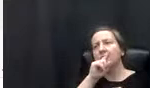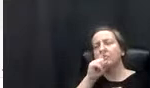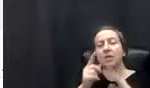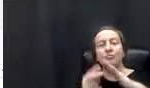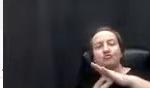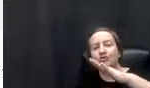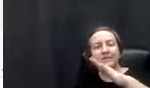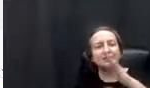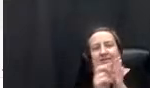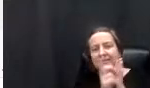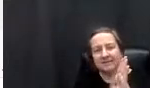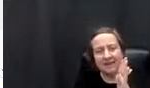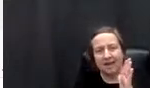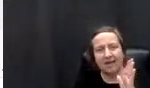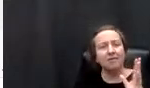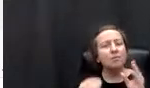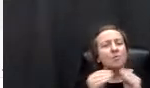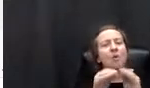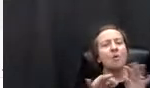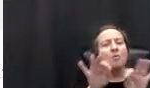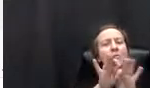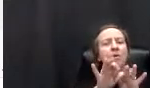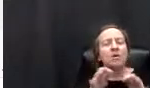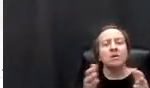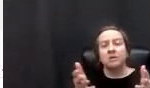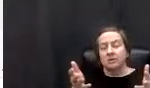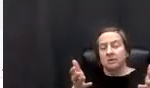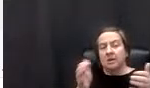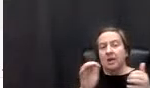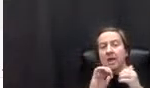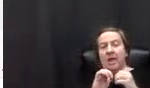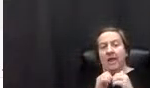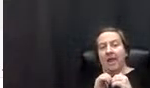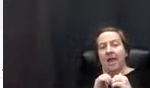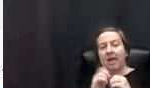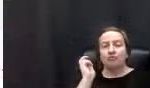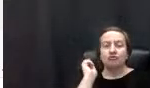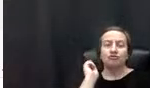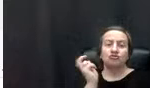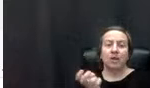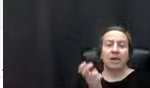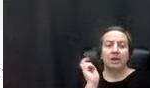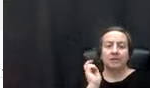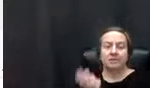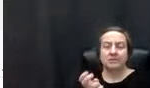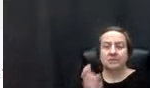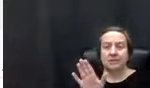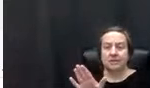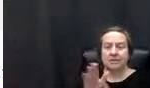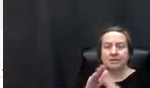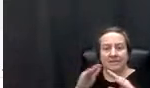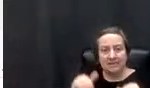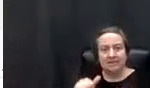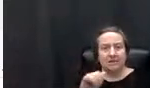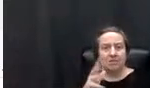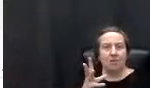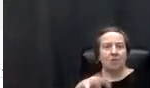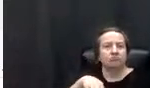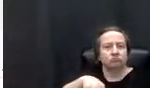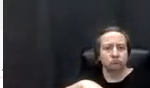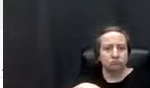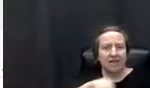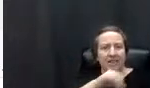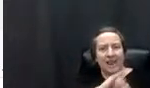bridge design, but it's about how is the transit system integrated, the last